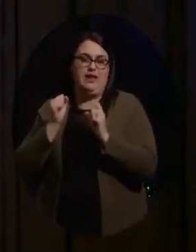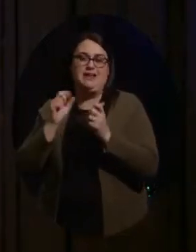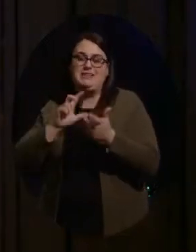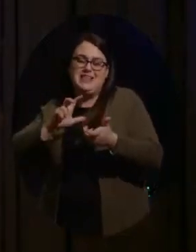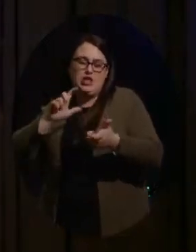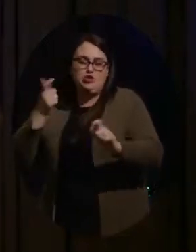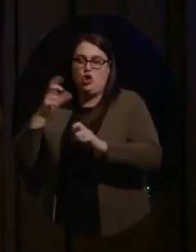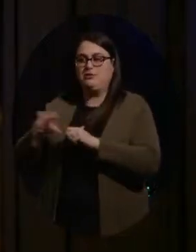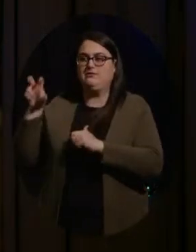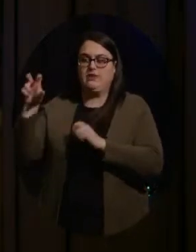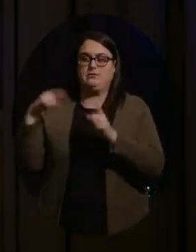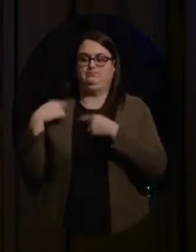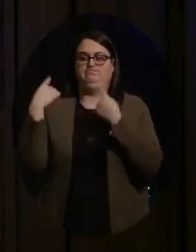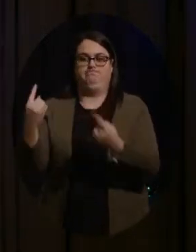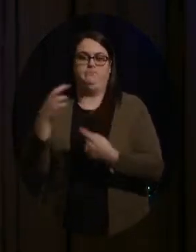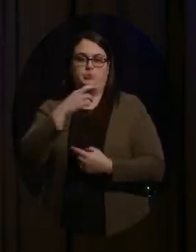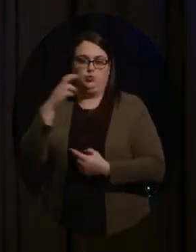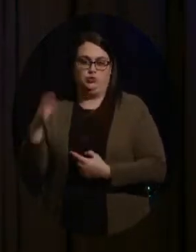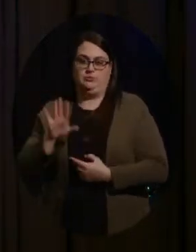history.